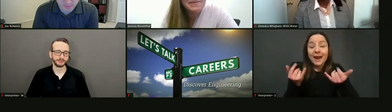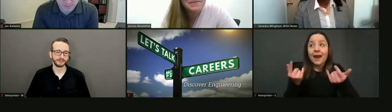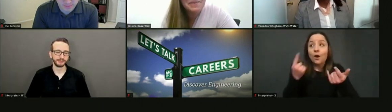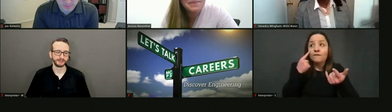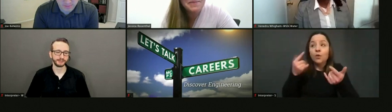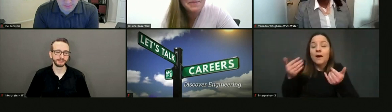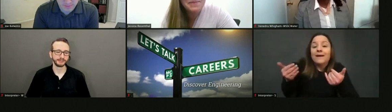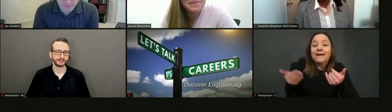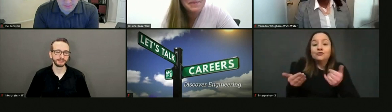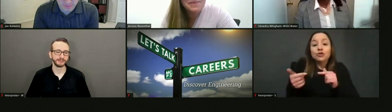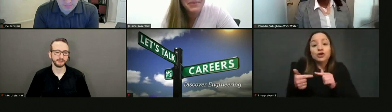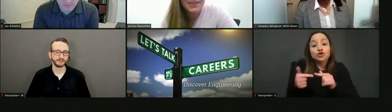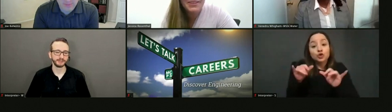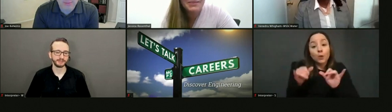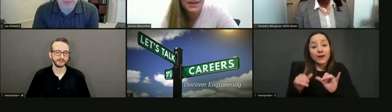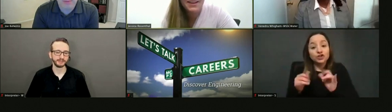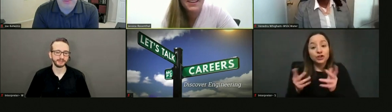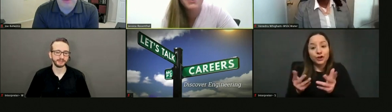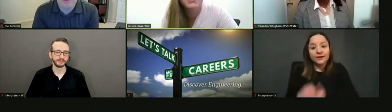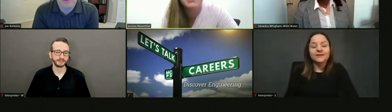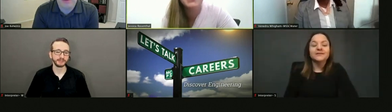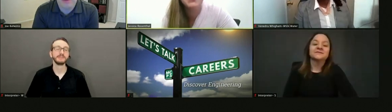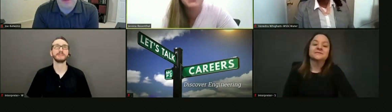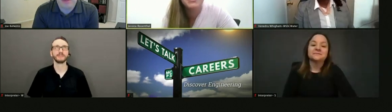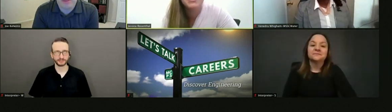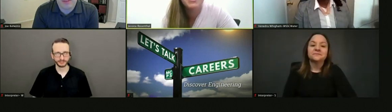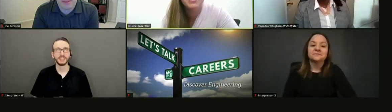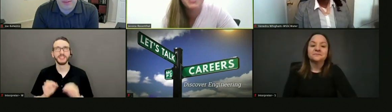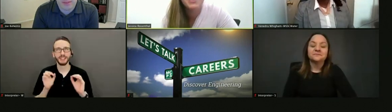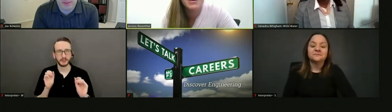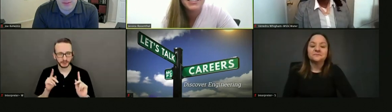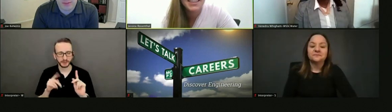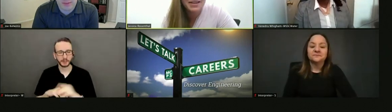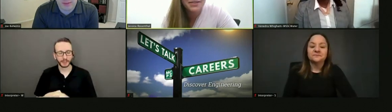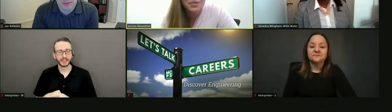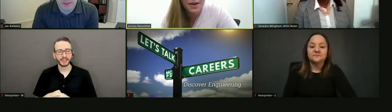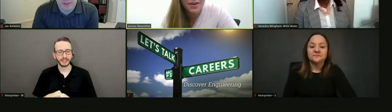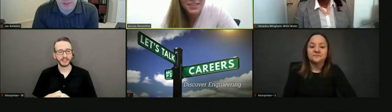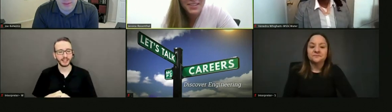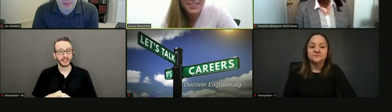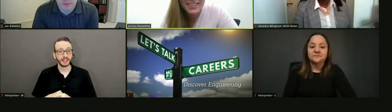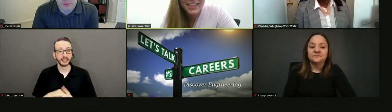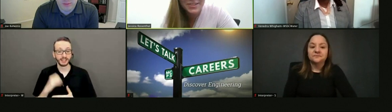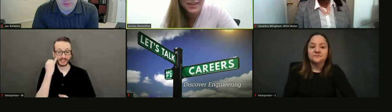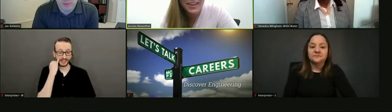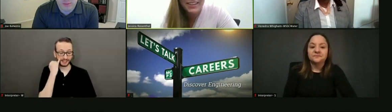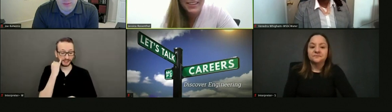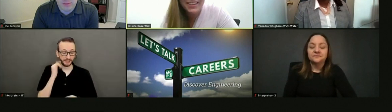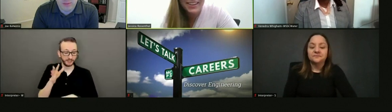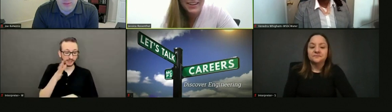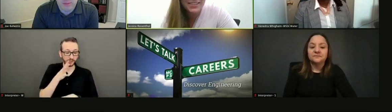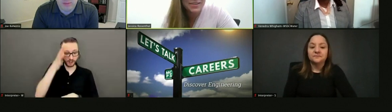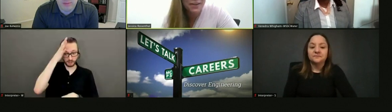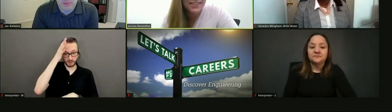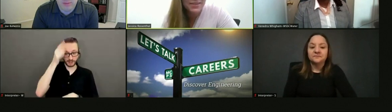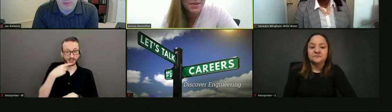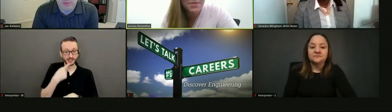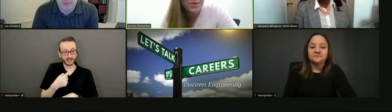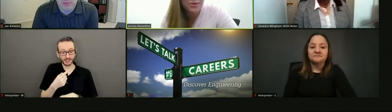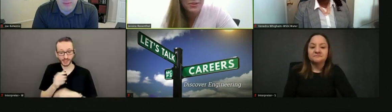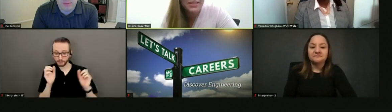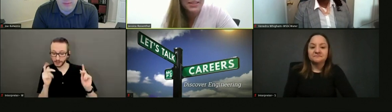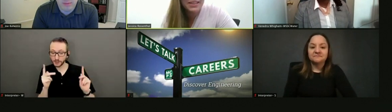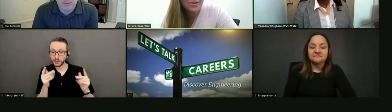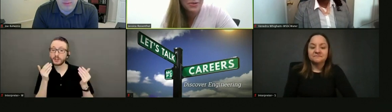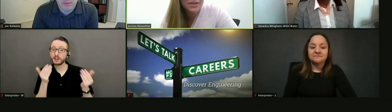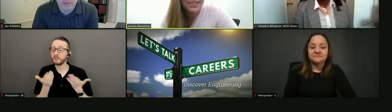to engineering? Awesome. Yeah. Okay. So I'd say if your parents say it's okay, to find some